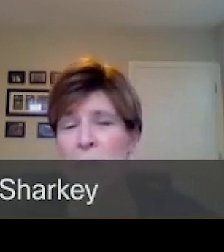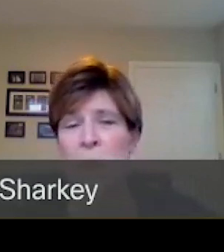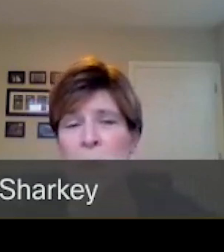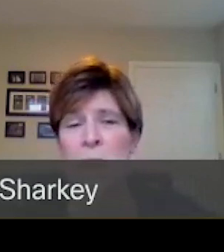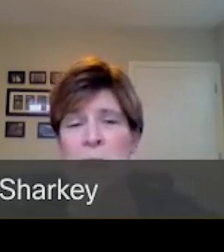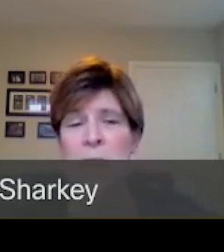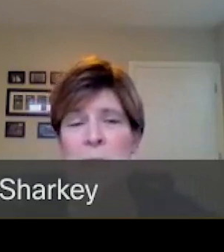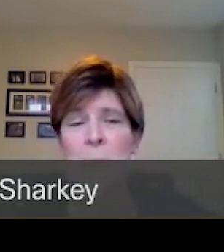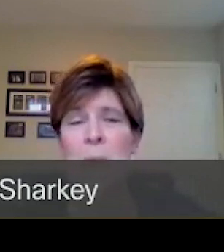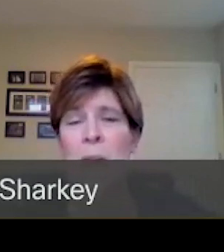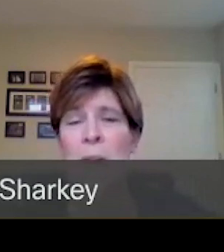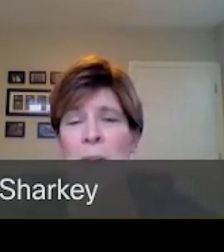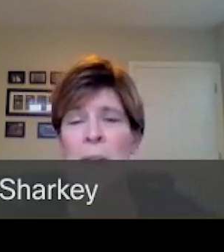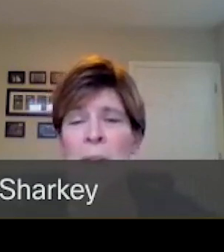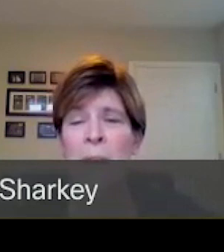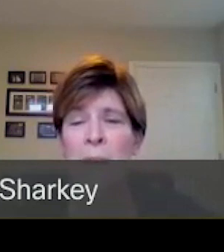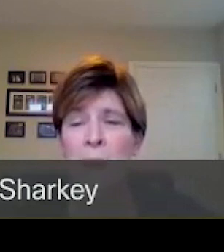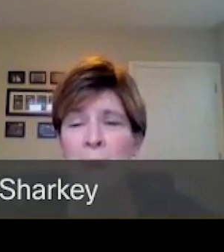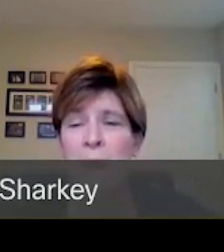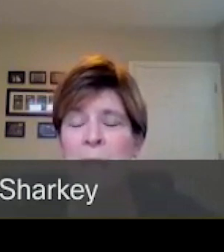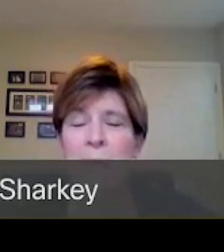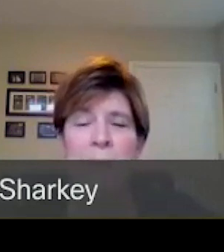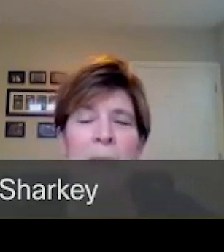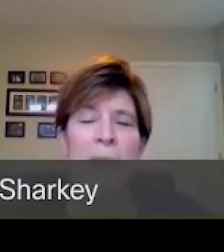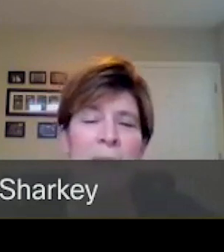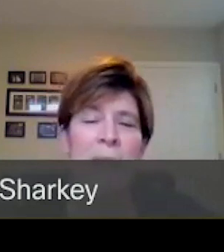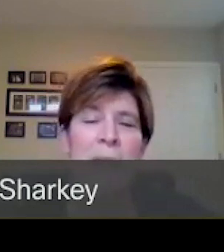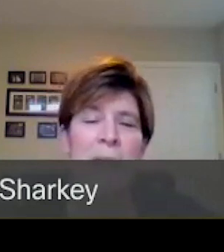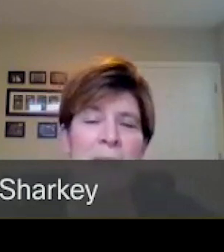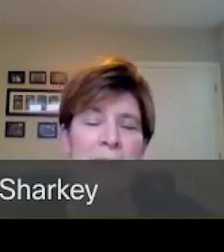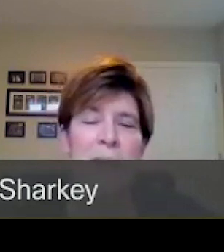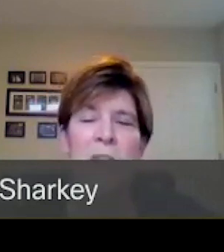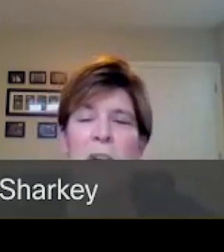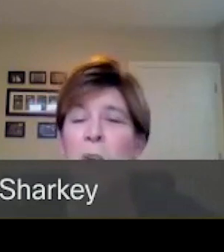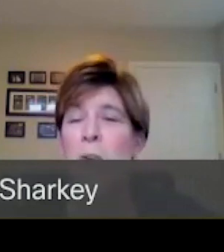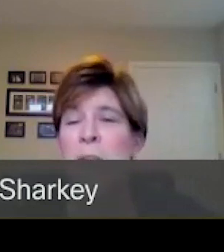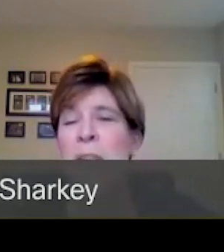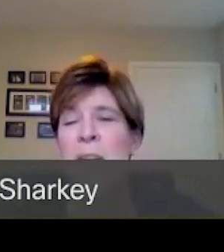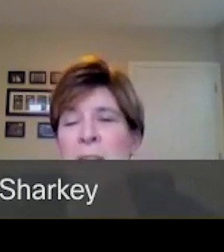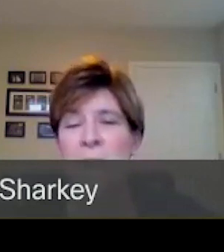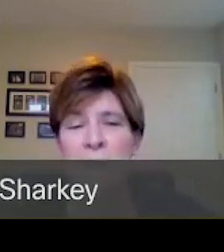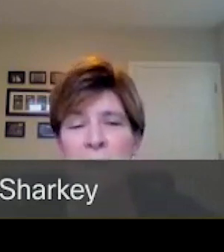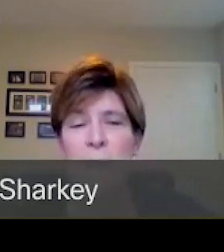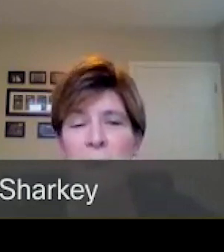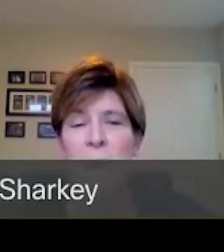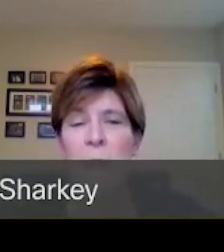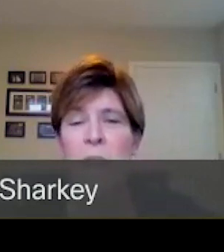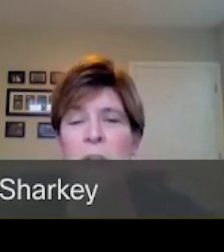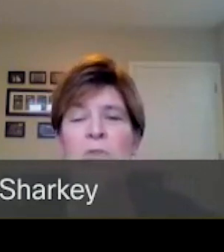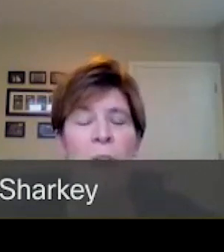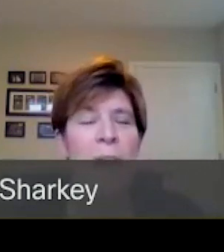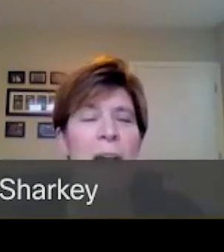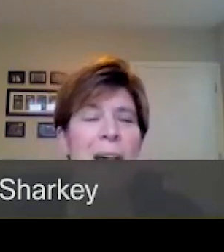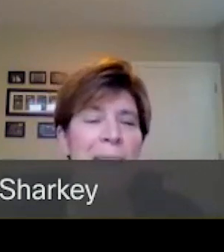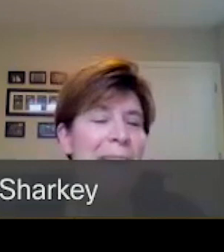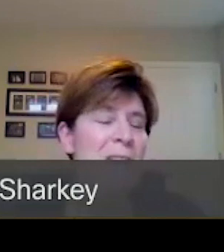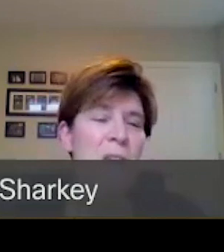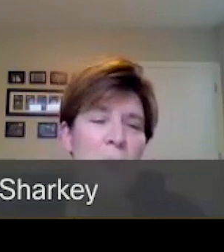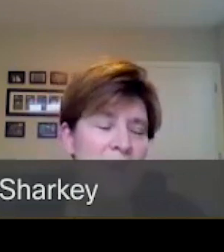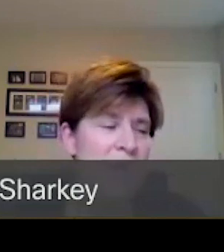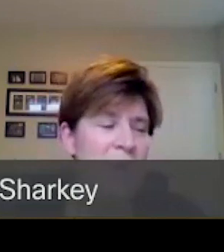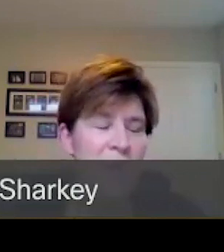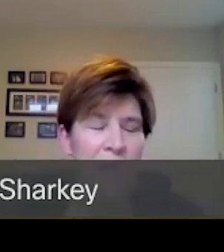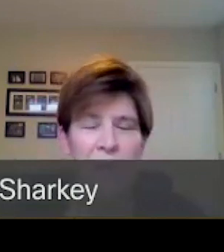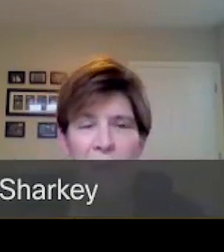and territories historically. Typically, states are using the SLDS programs to try to